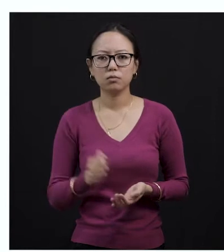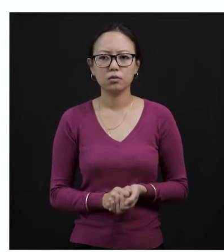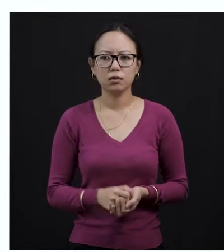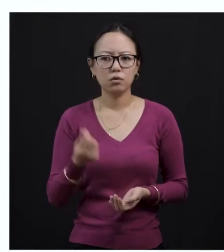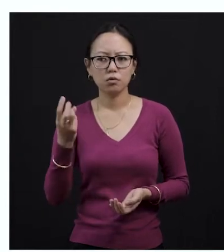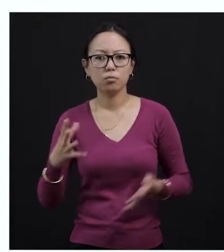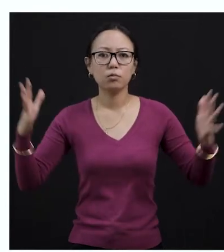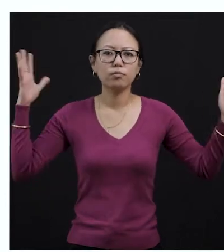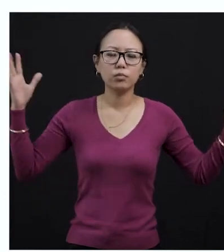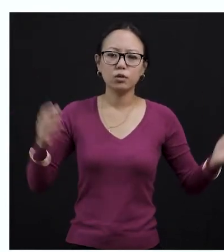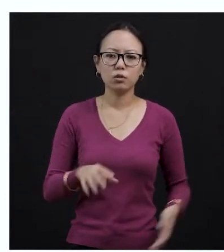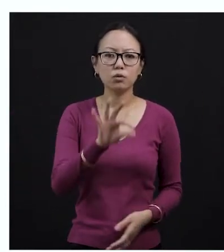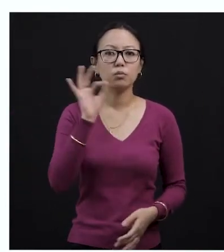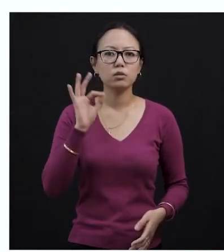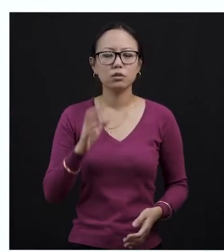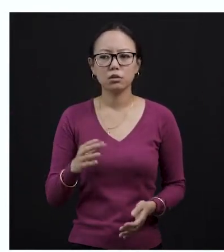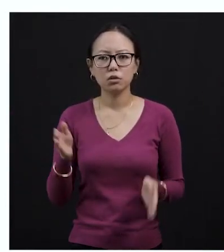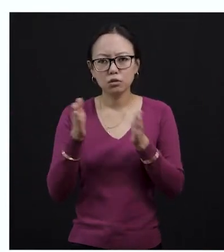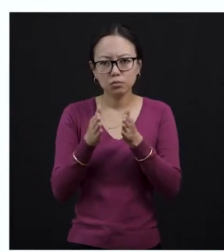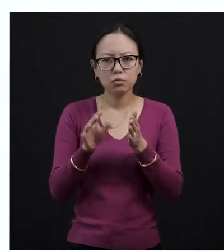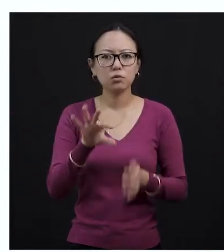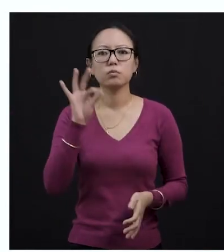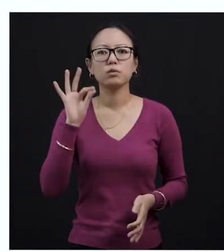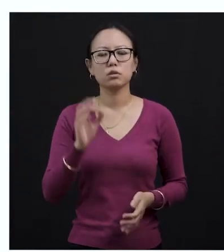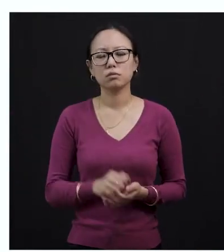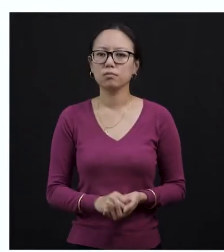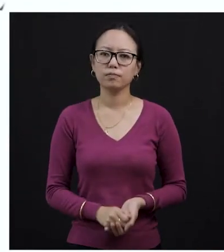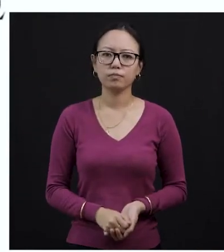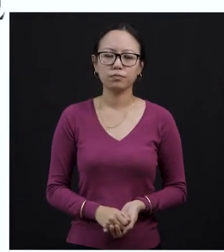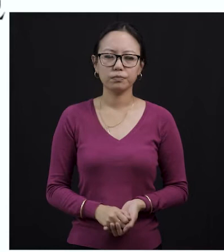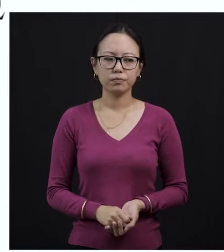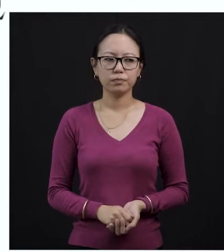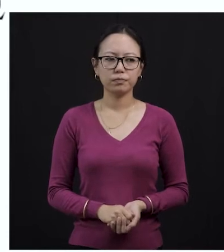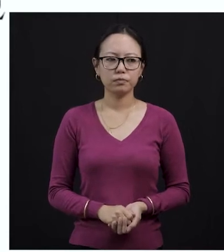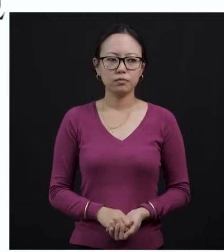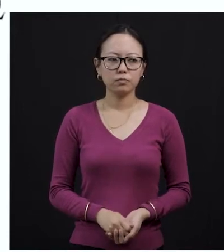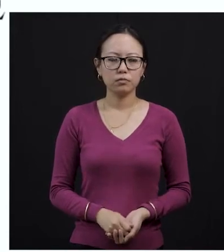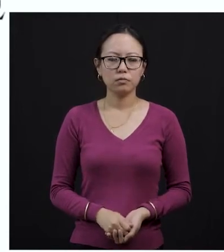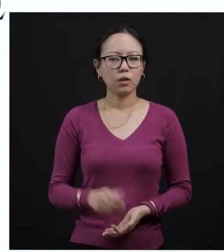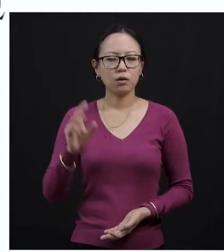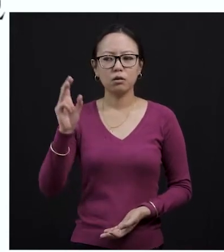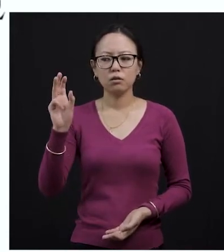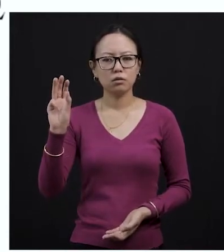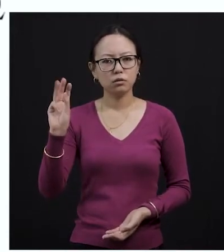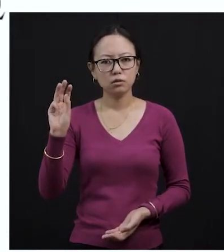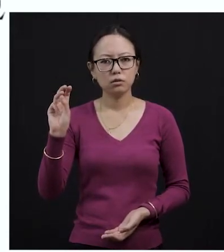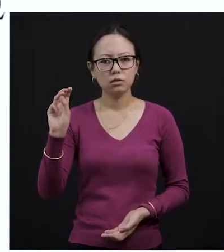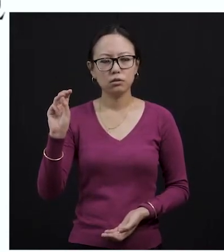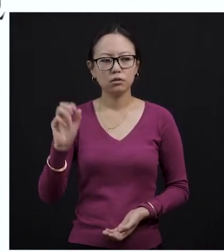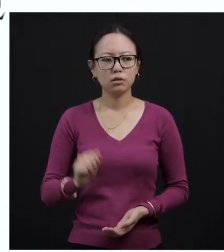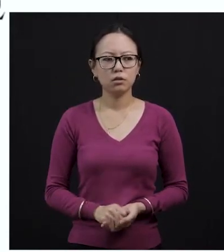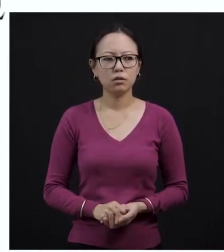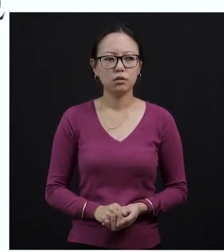out which is greater, which is smaller. All right, and the next objective that we have is